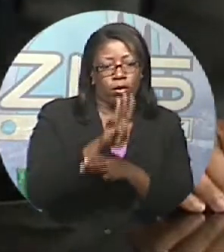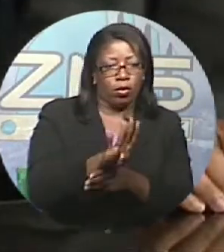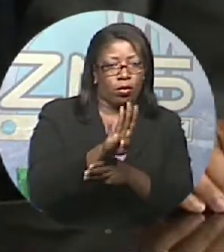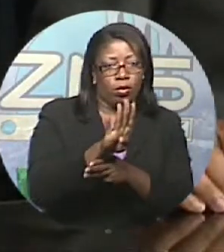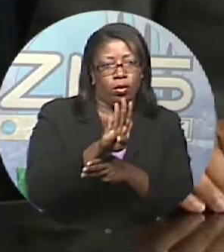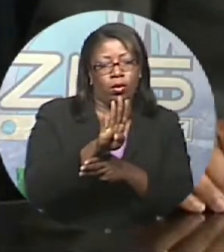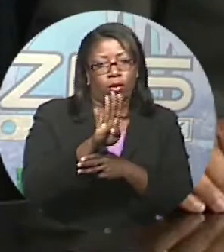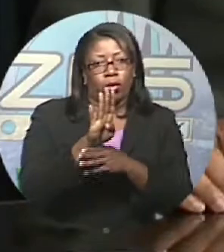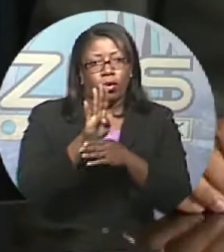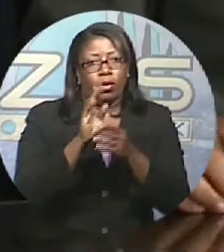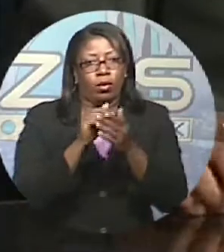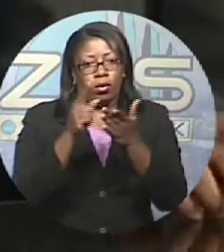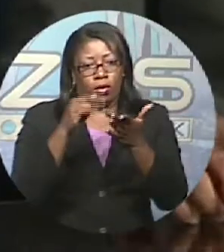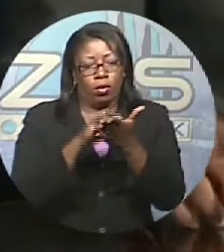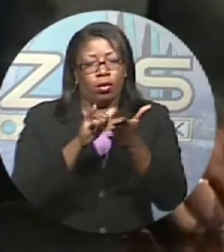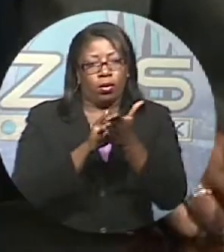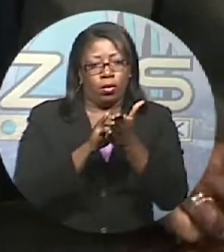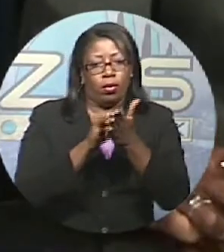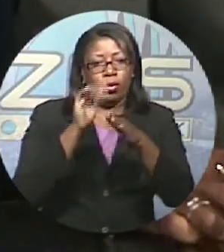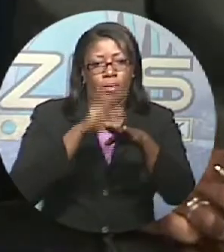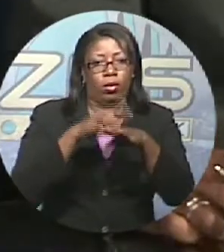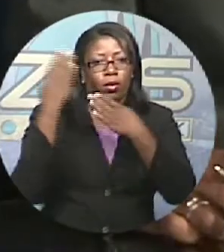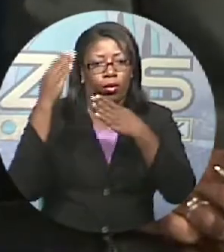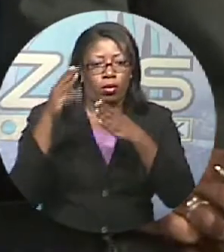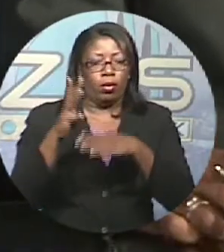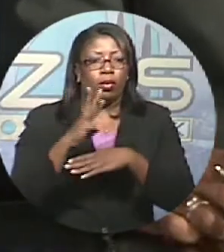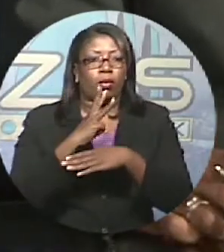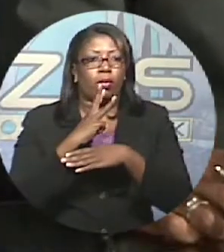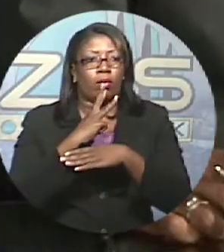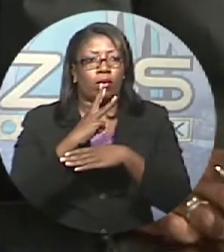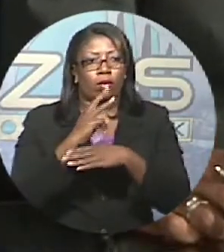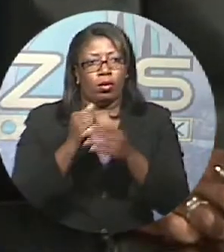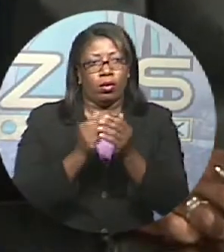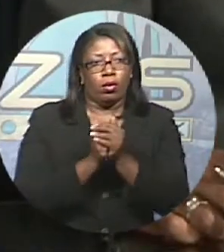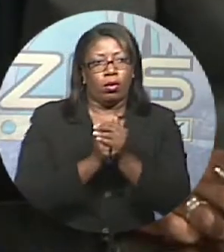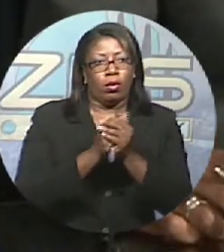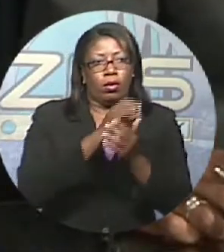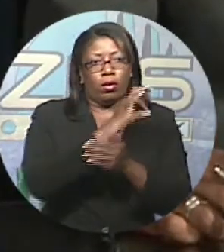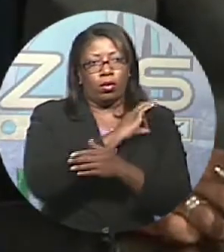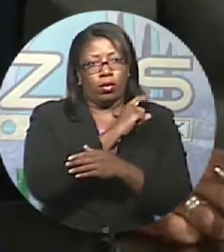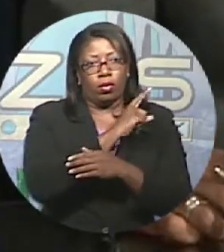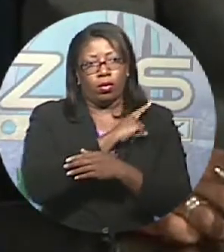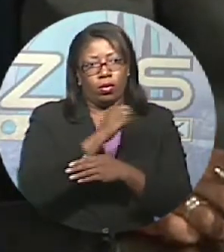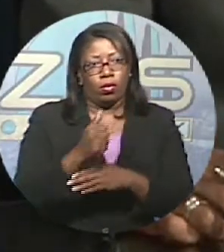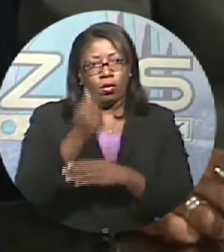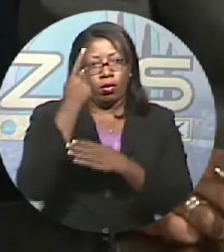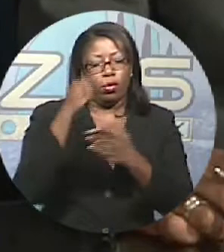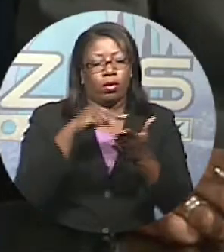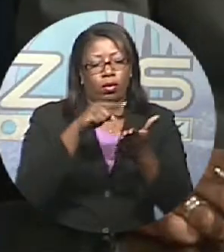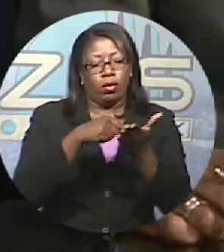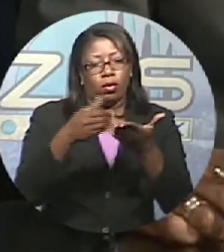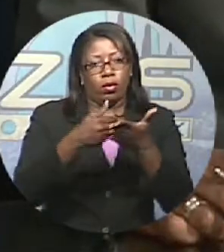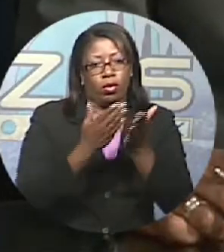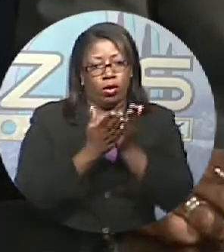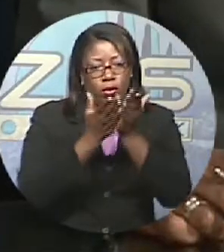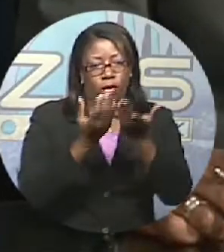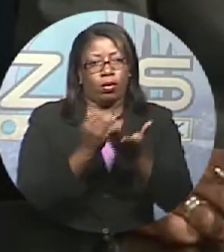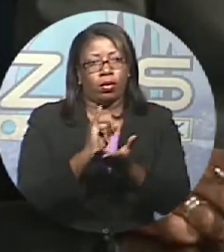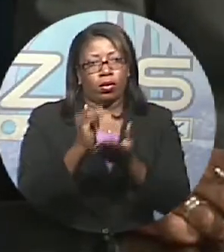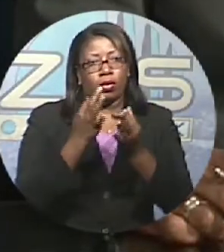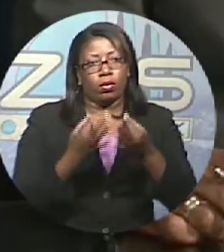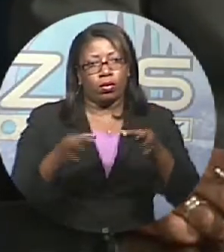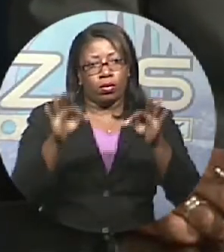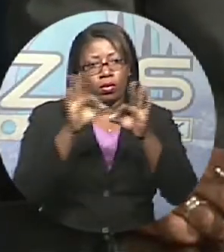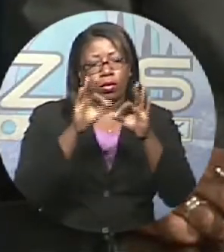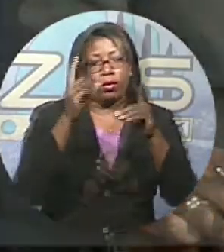waters. Cleopatra Murphy tonight tells us that the National Security Minister and Defense Force officials said this new boat is important to